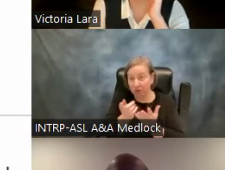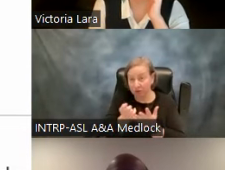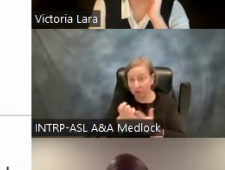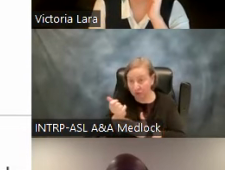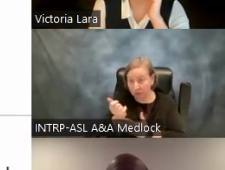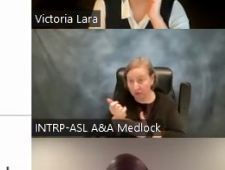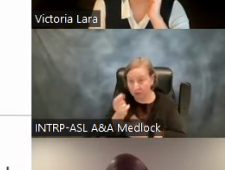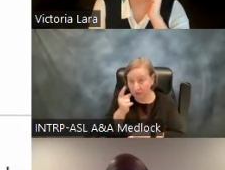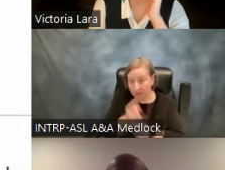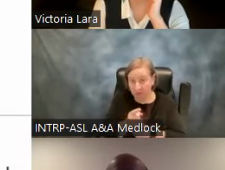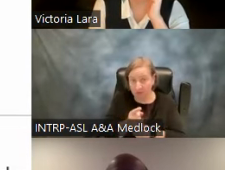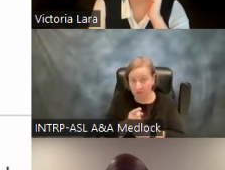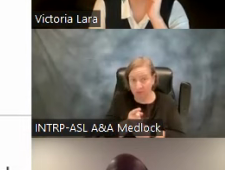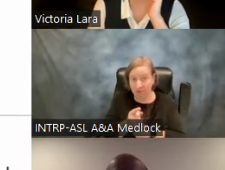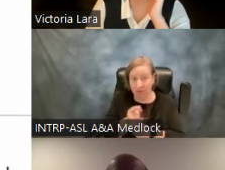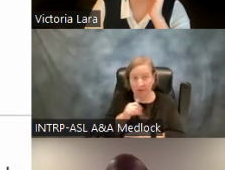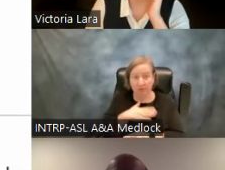understanding.